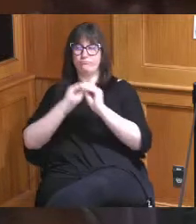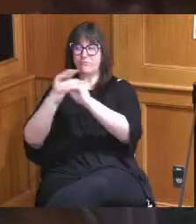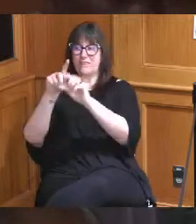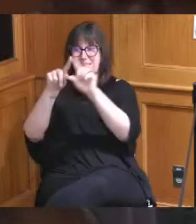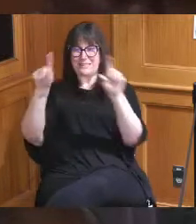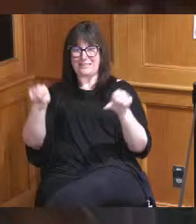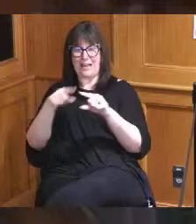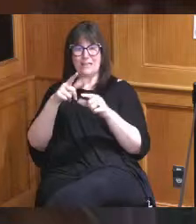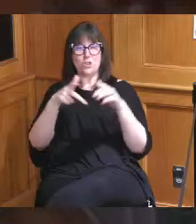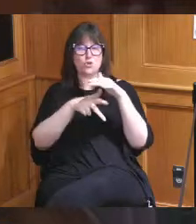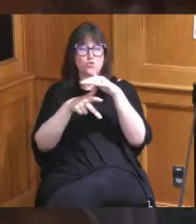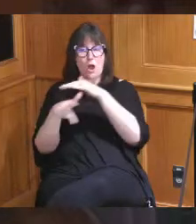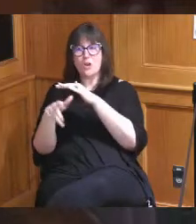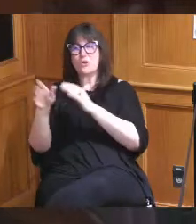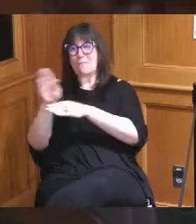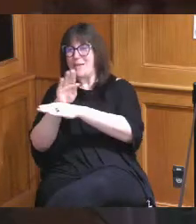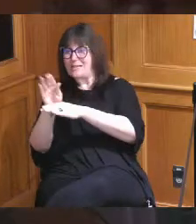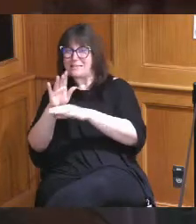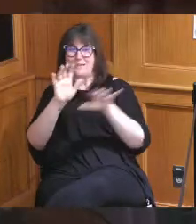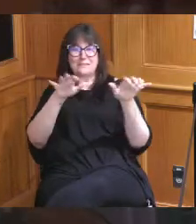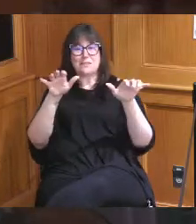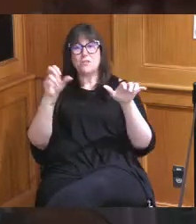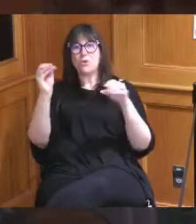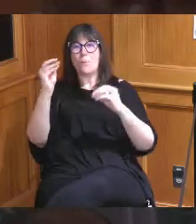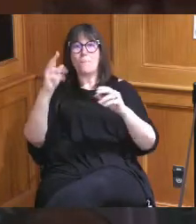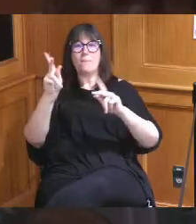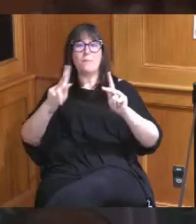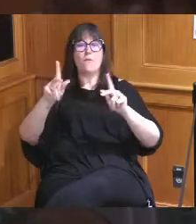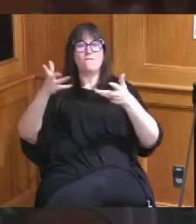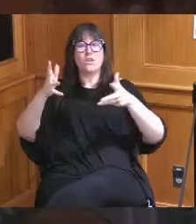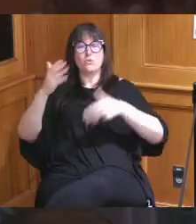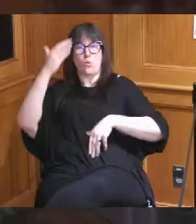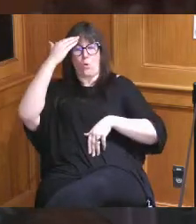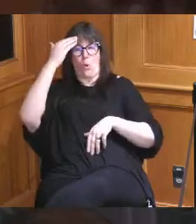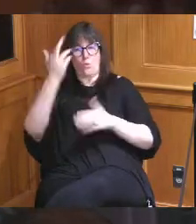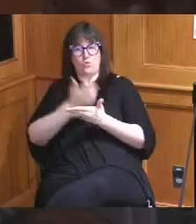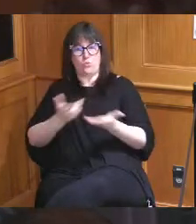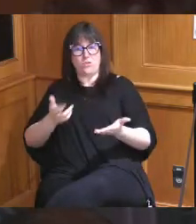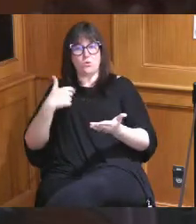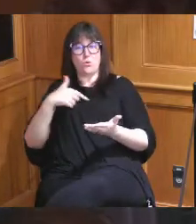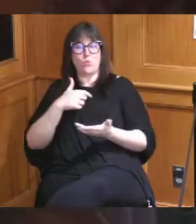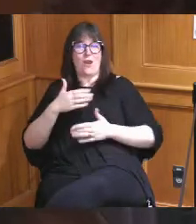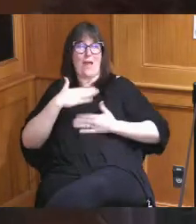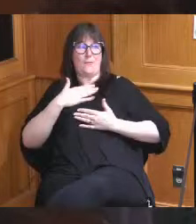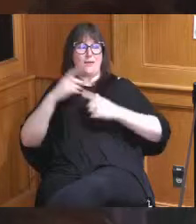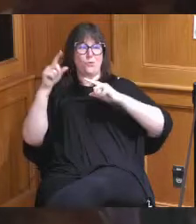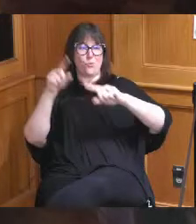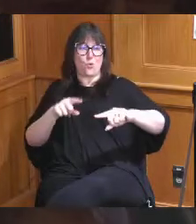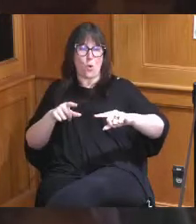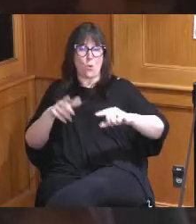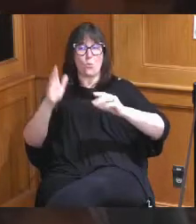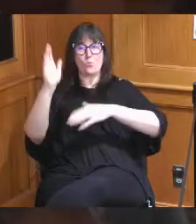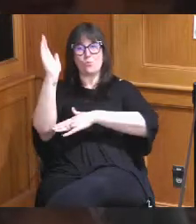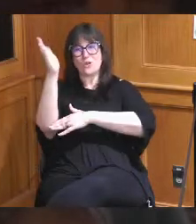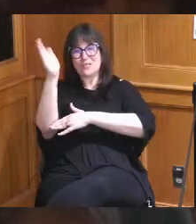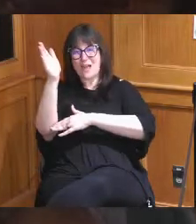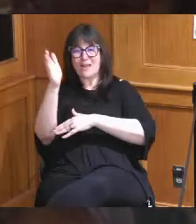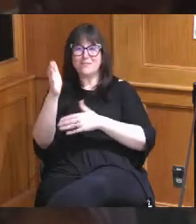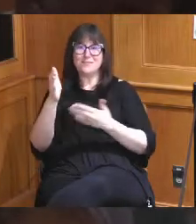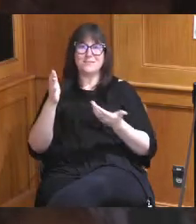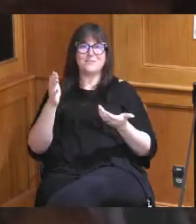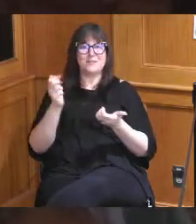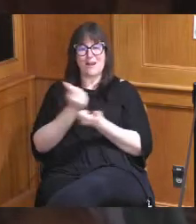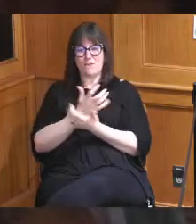or businesses so that people are aware that this is a resource. We're always happy to come to different groups and present about the program and make sure